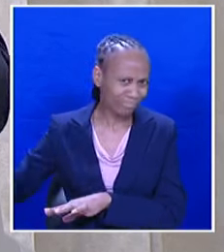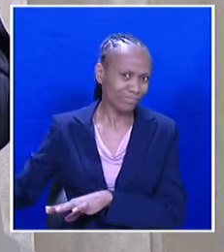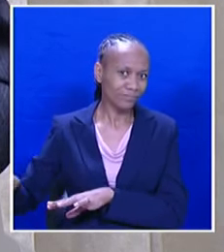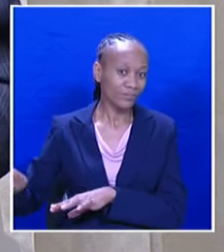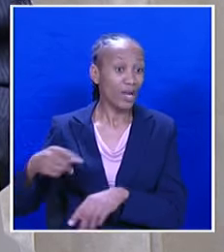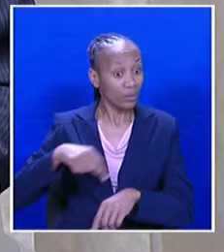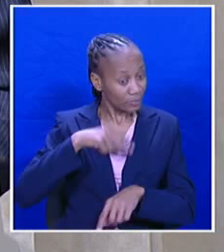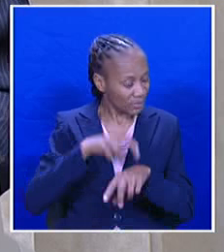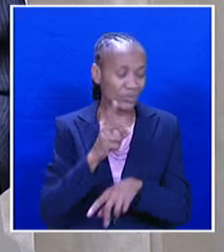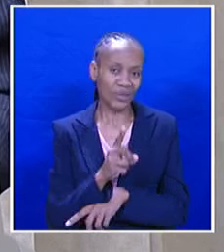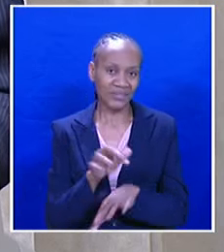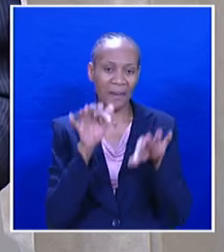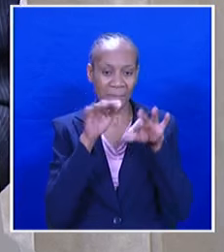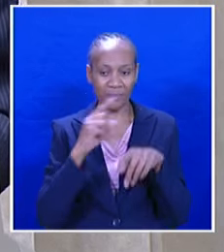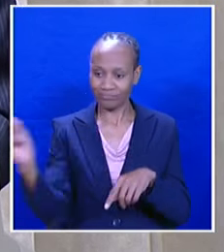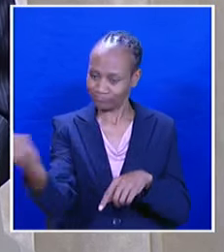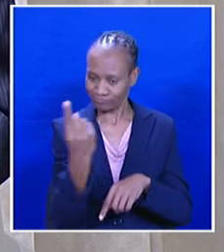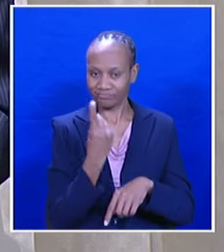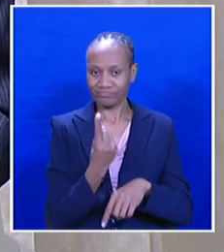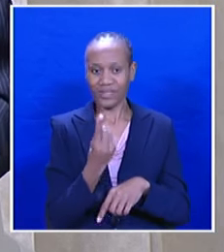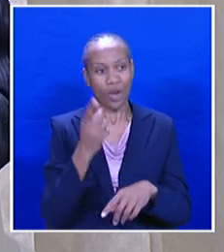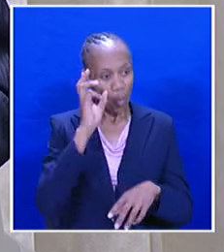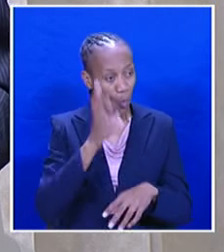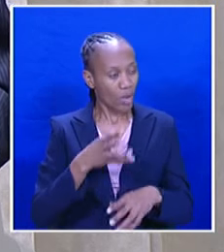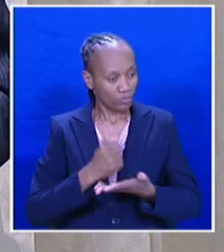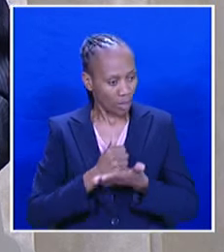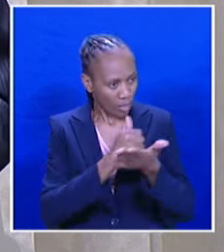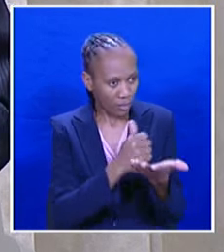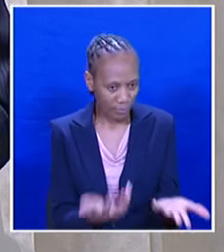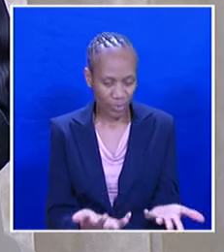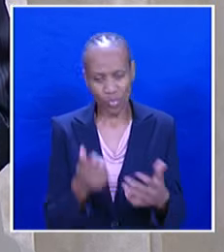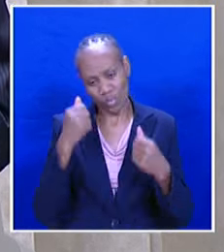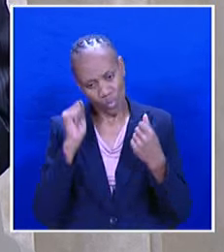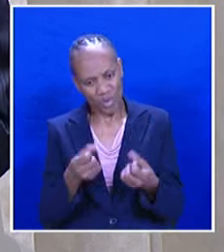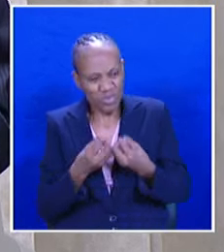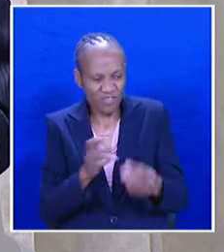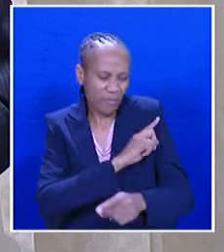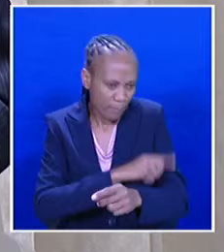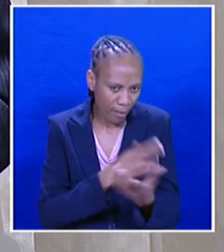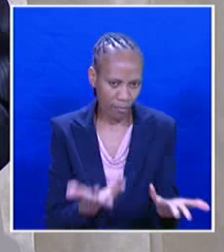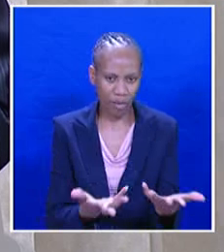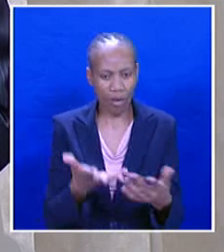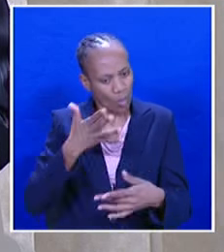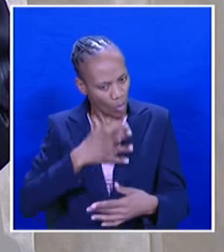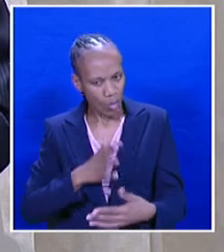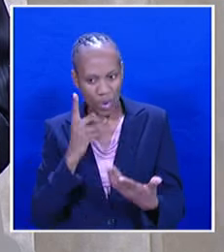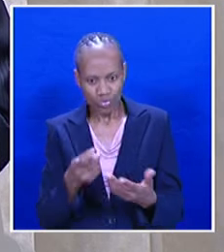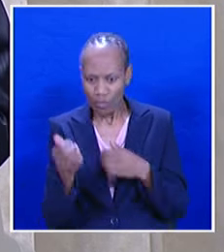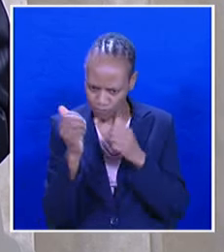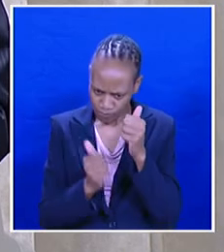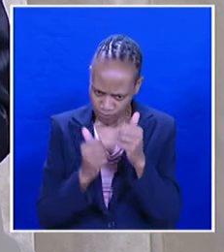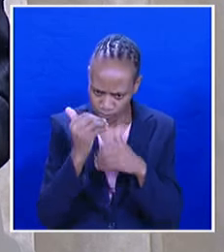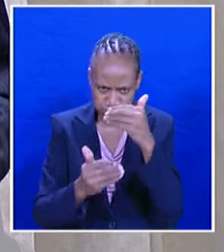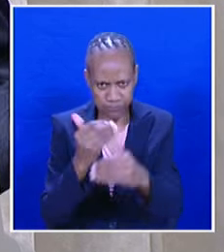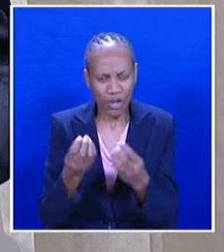and say, we want you to strengthen your hand, we want you to be strong, and we want you to take action to resolve the problems